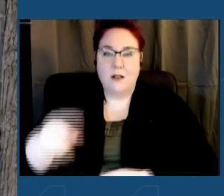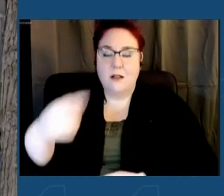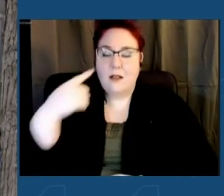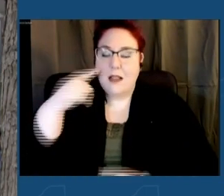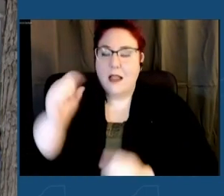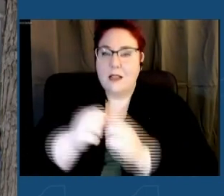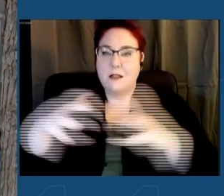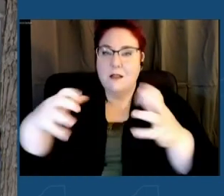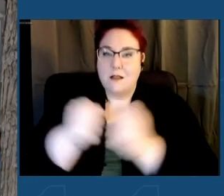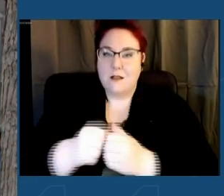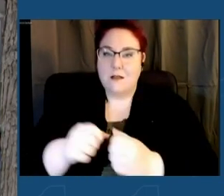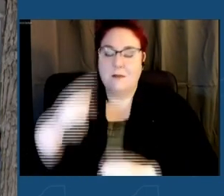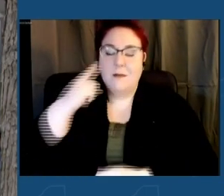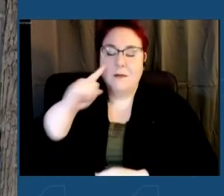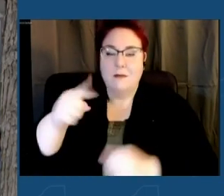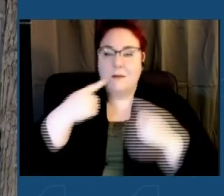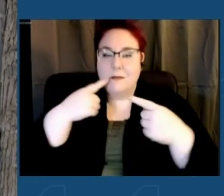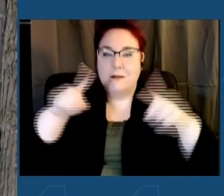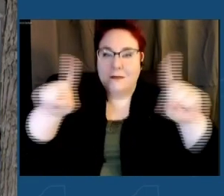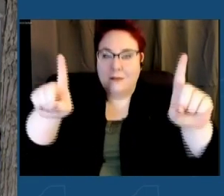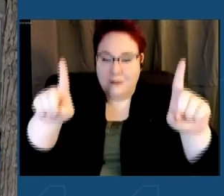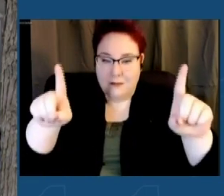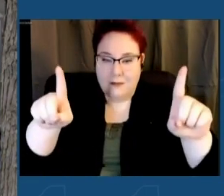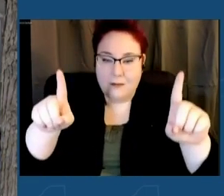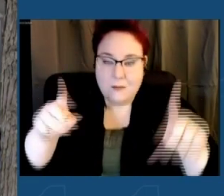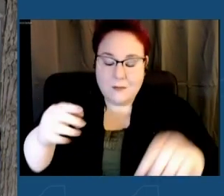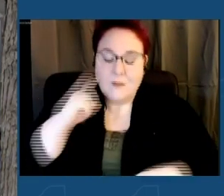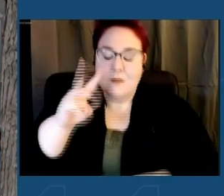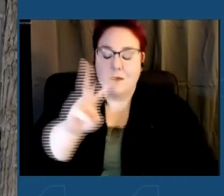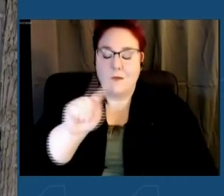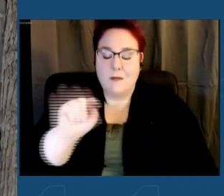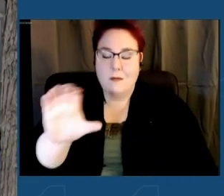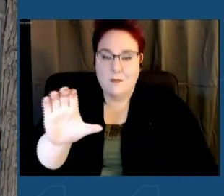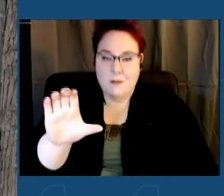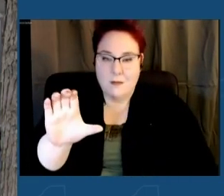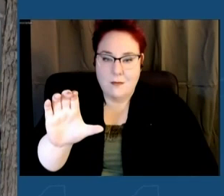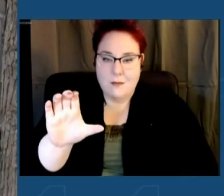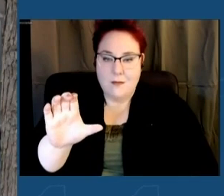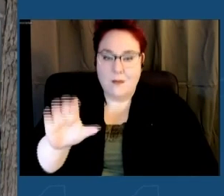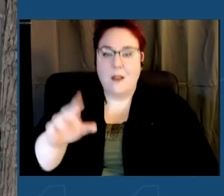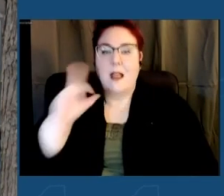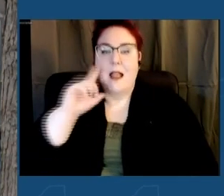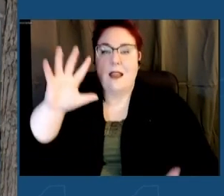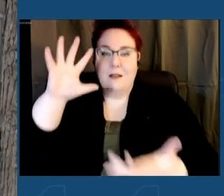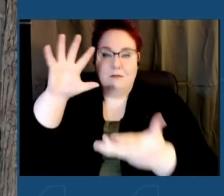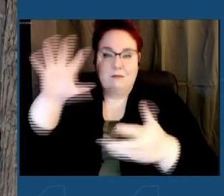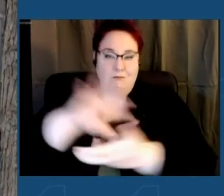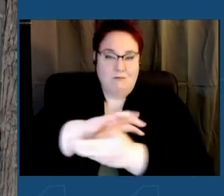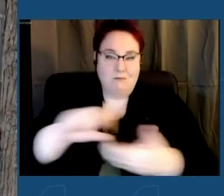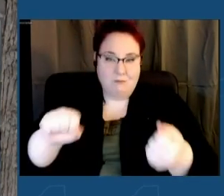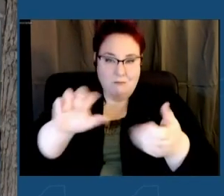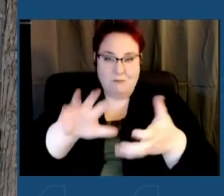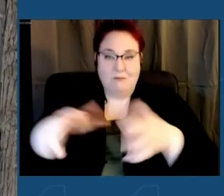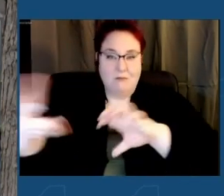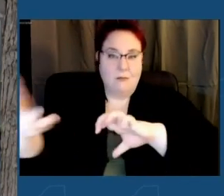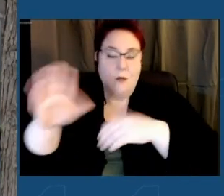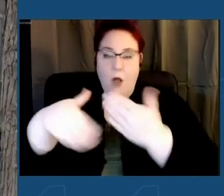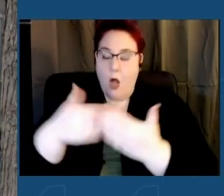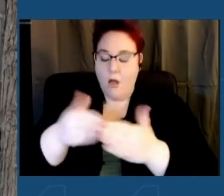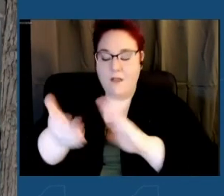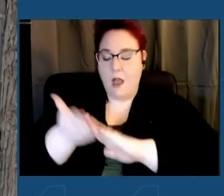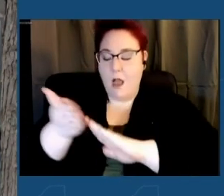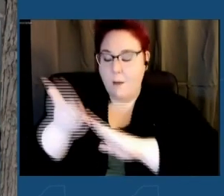which effectively disemboweled the Trade Center. It took out all of its operating systems. It took out